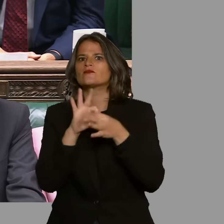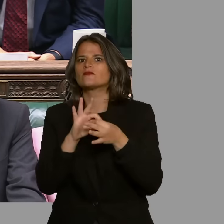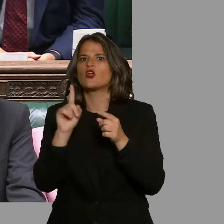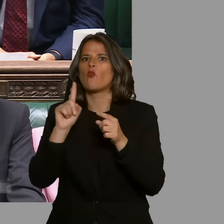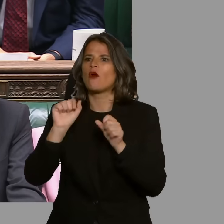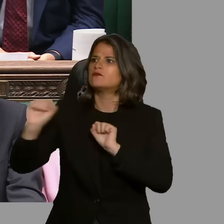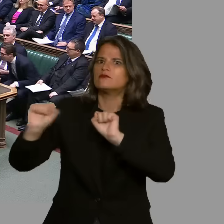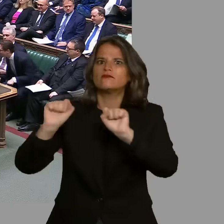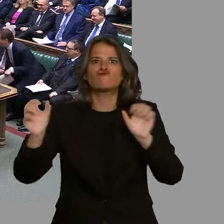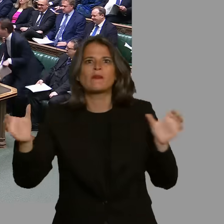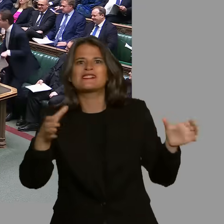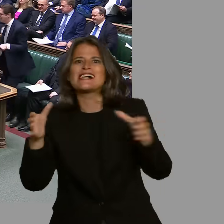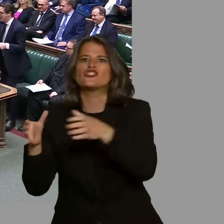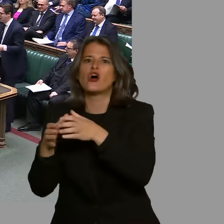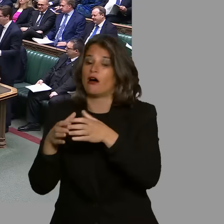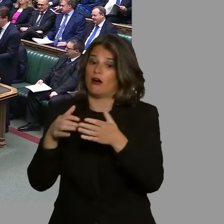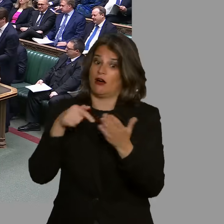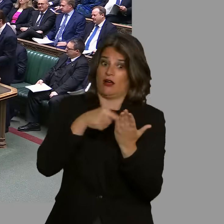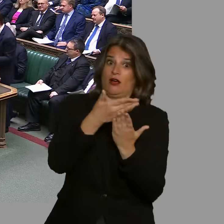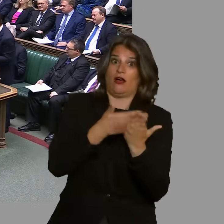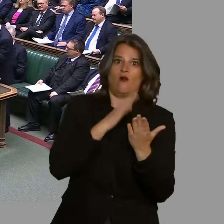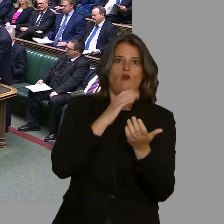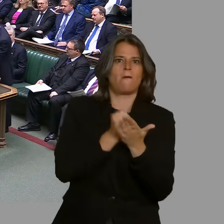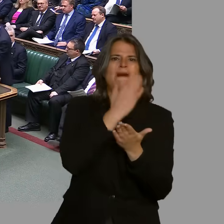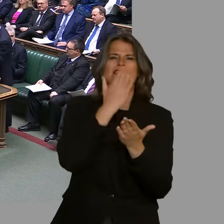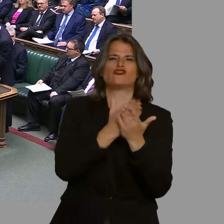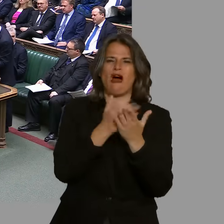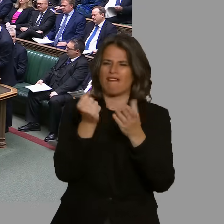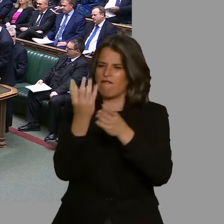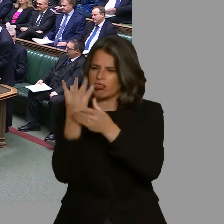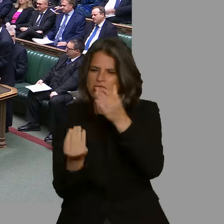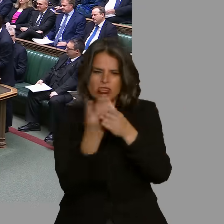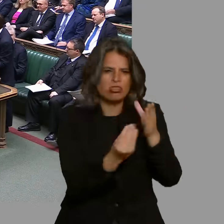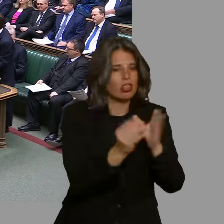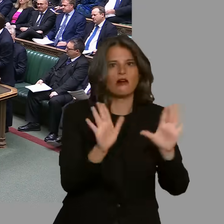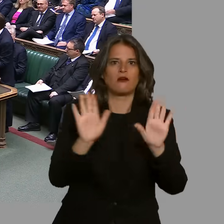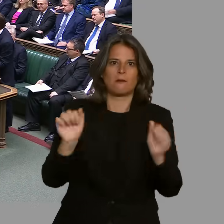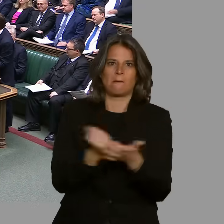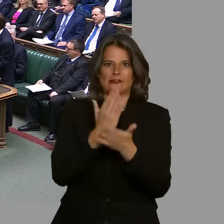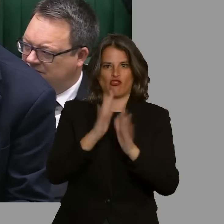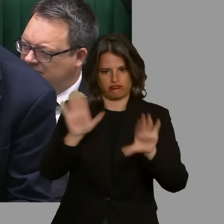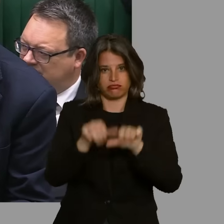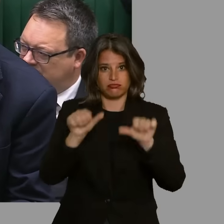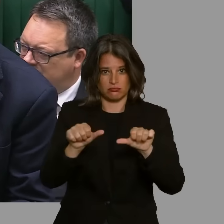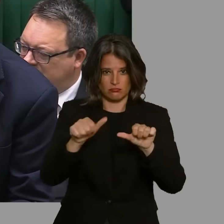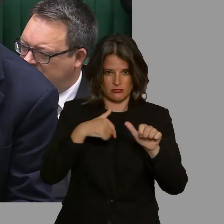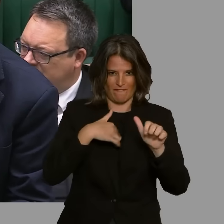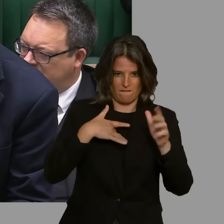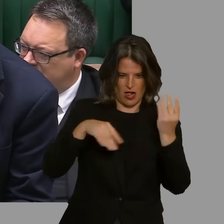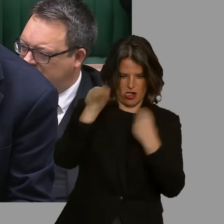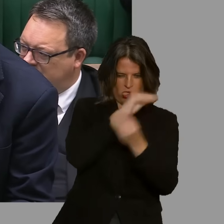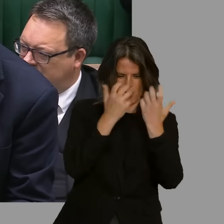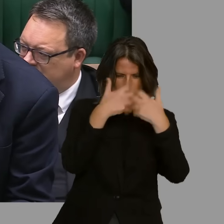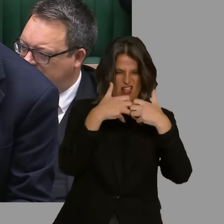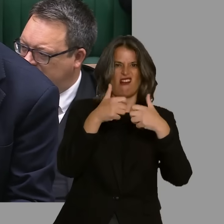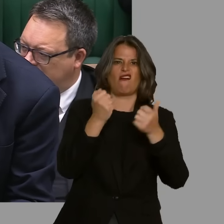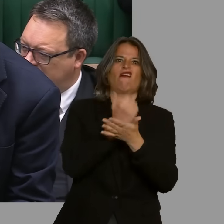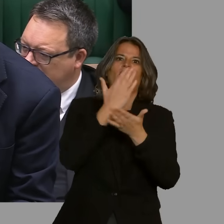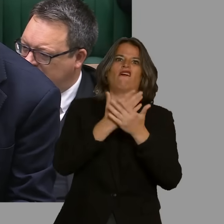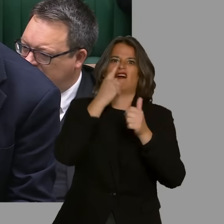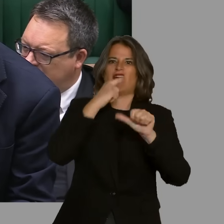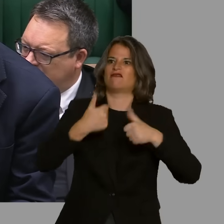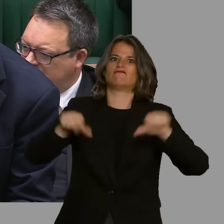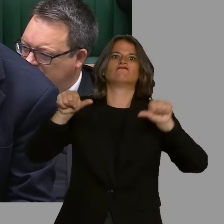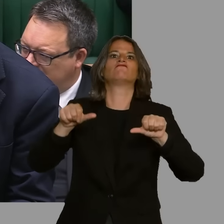do but failed. Alex Burkhardt. Well, I invite the Secretary of State to look at his own legislation, because clauses 89 and 90 are